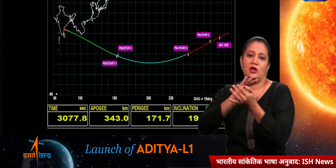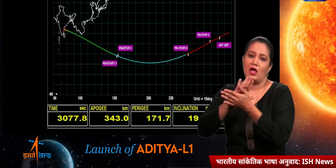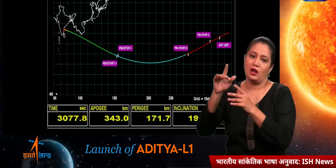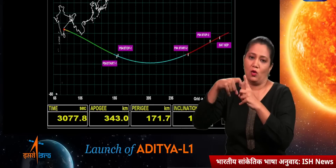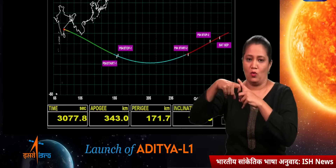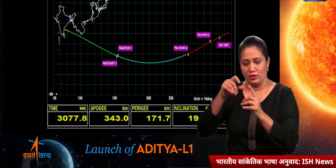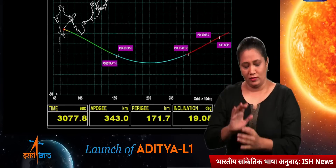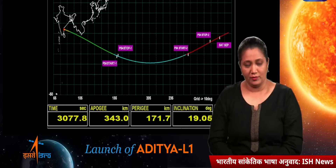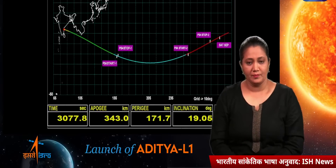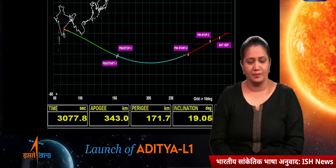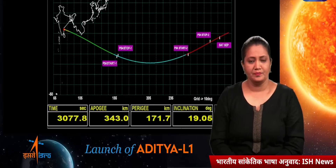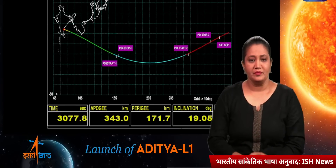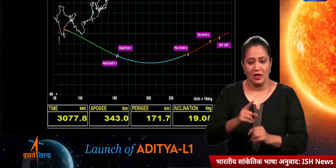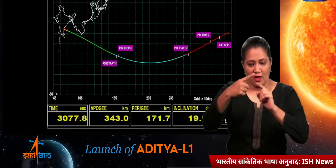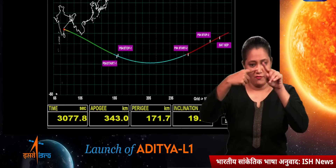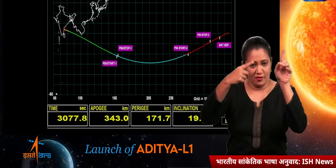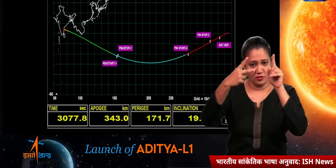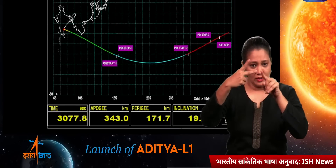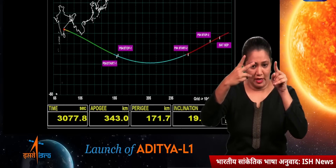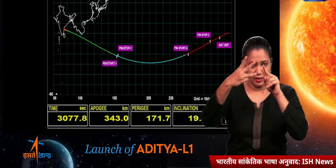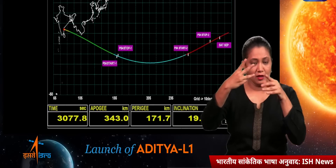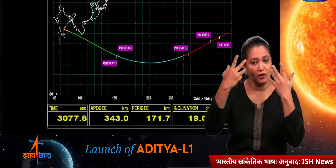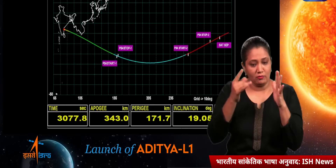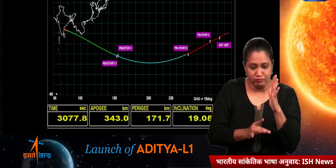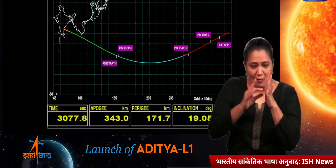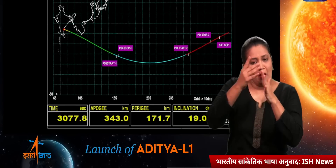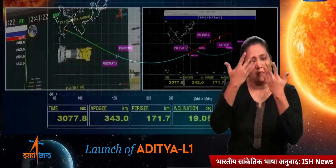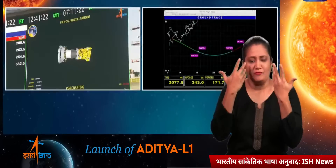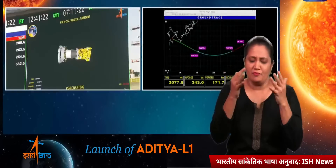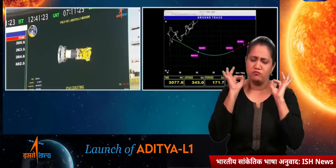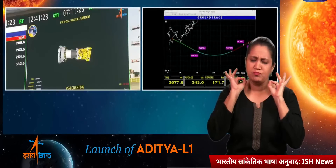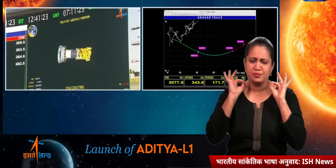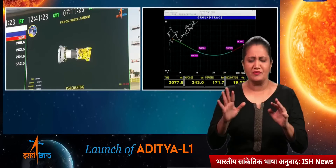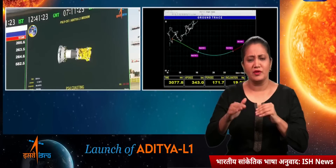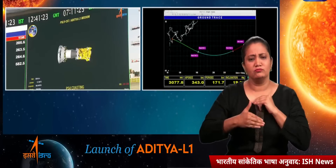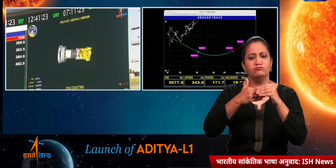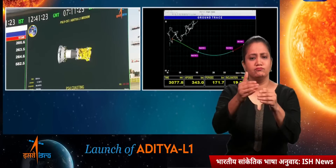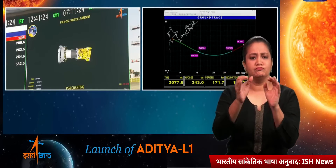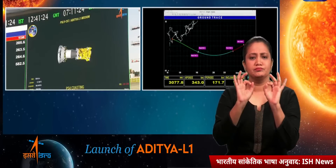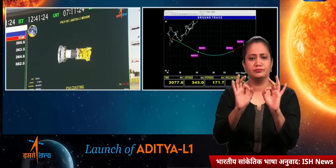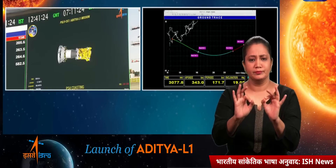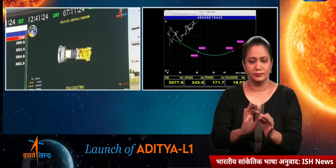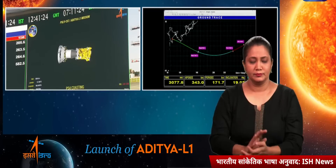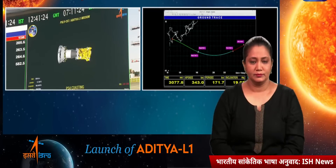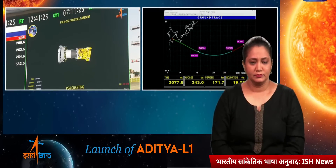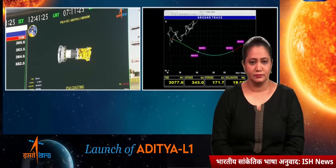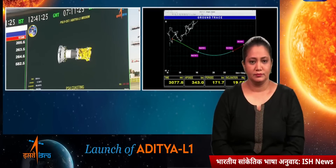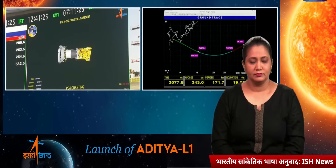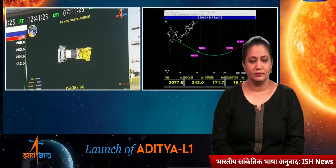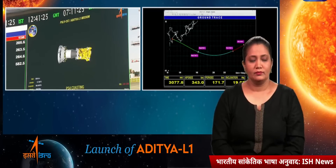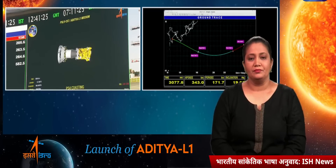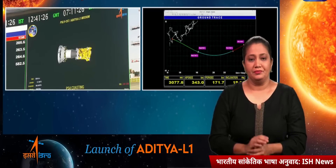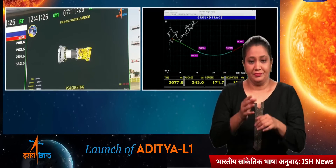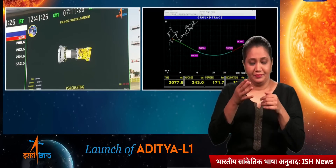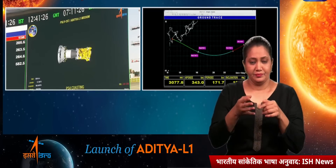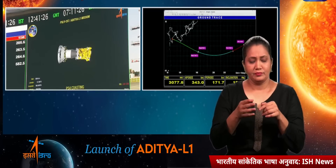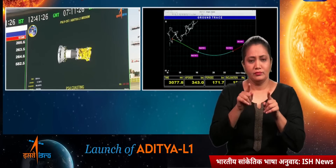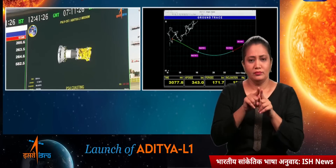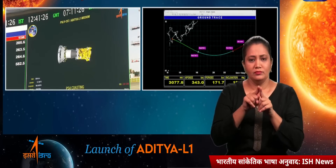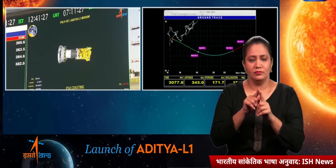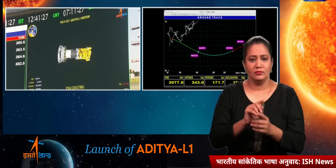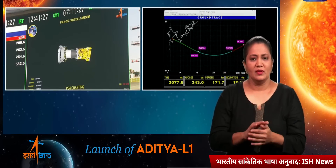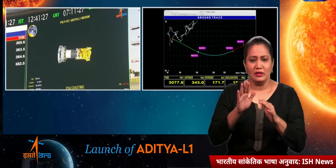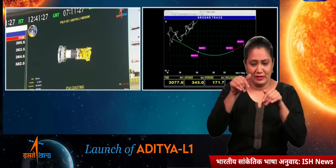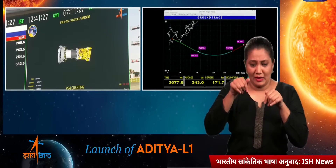The first, second and third stage of the launch vehicle have performed normally, and the launch vehicle was in the